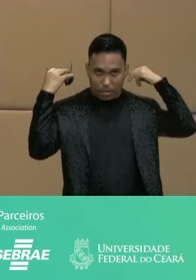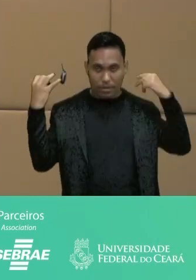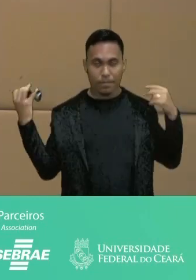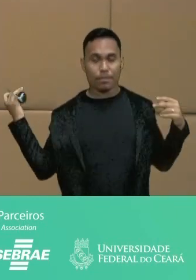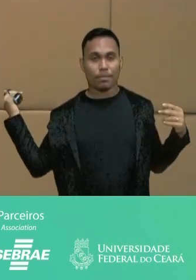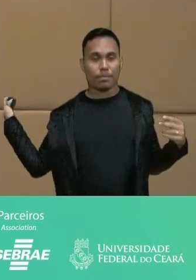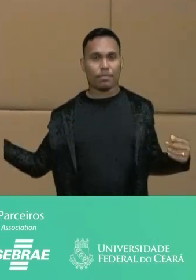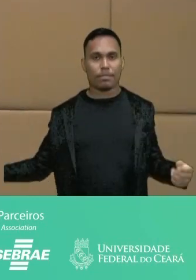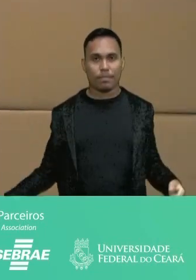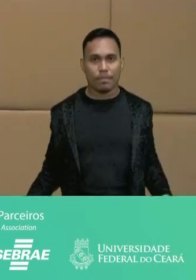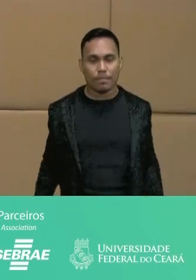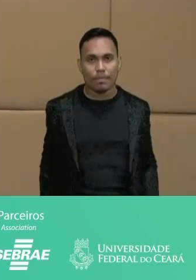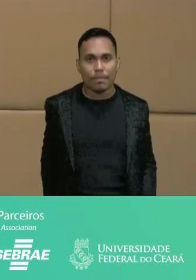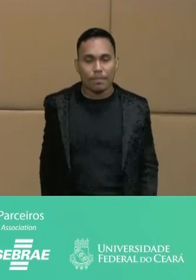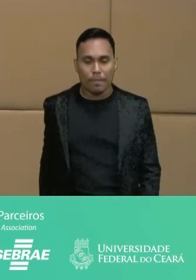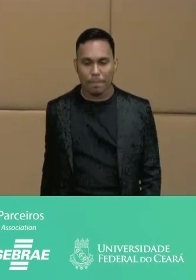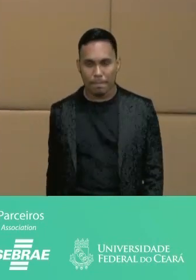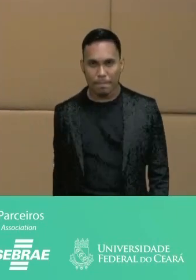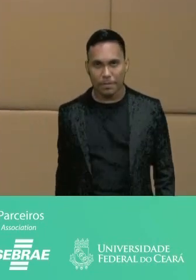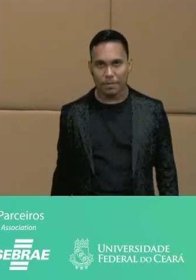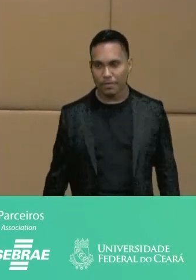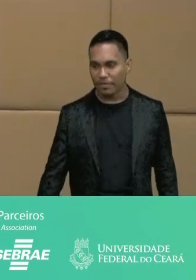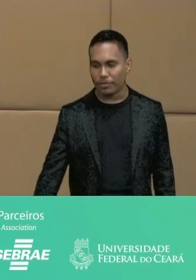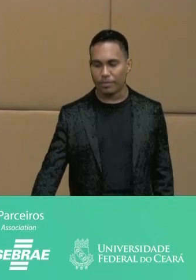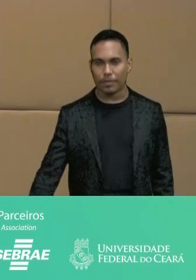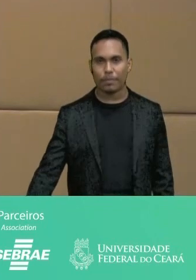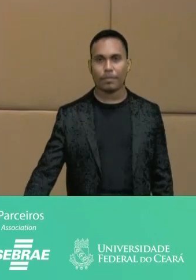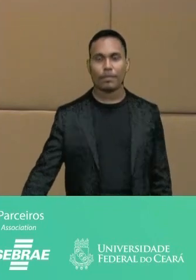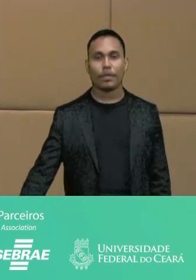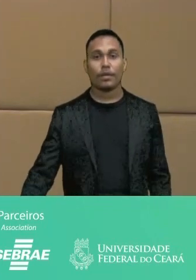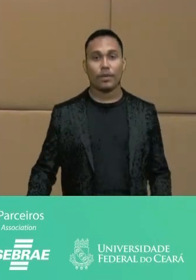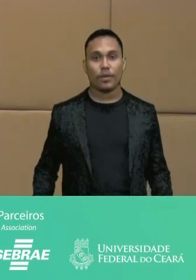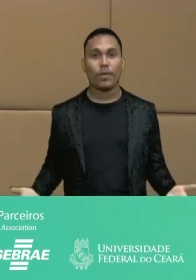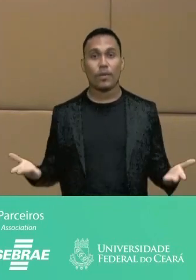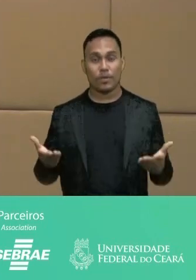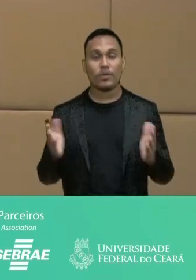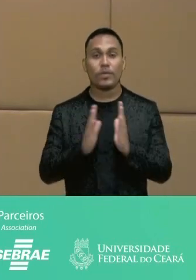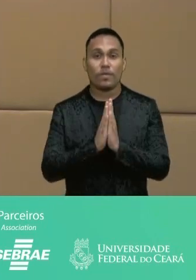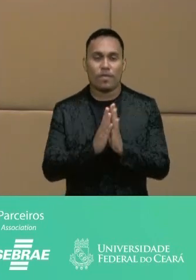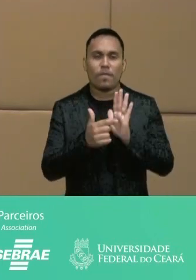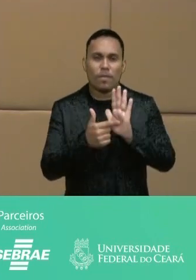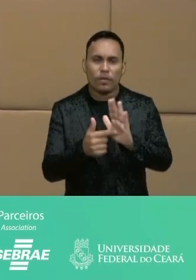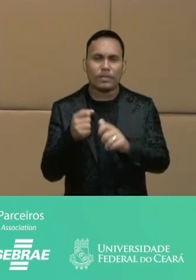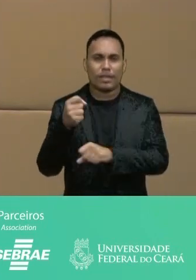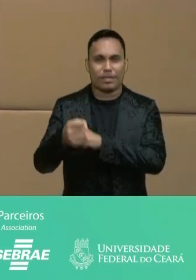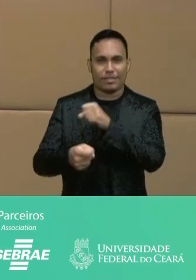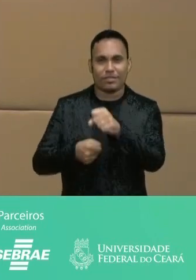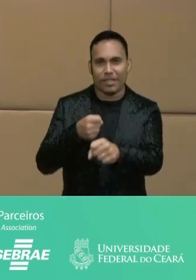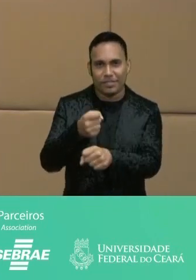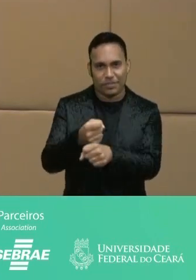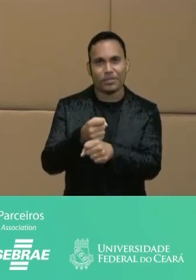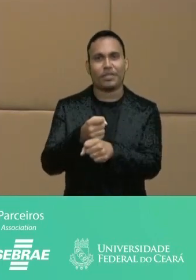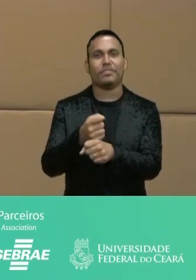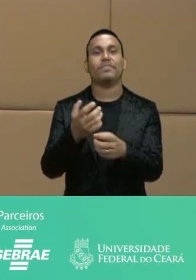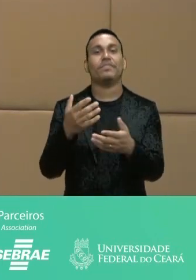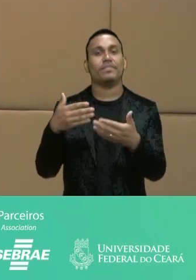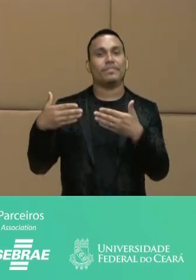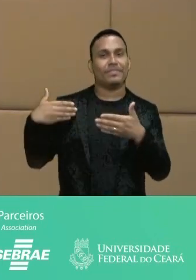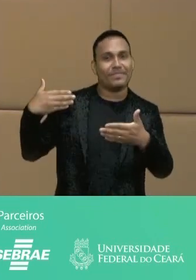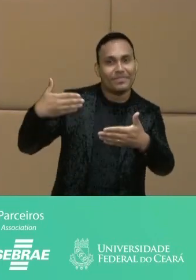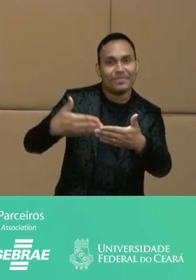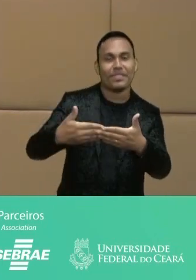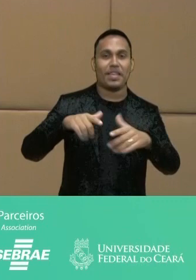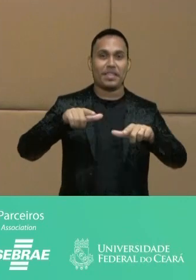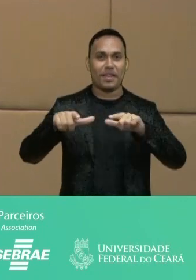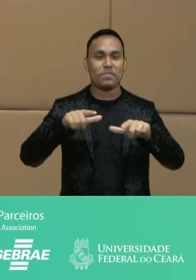so I have a couple of slides here that I would like. Além de mostrar o que nós fizemos nos últimos tempos e para que ou